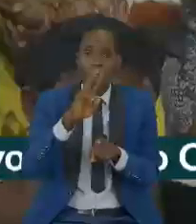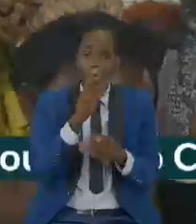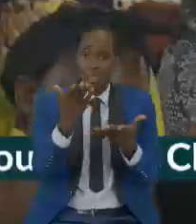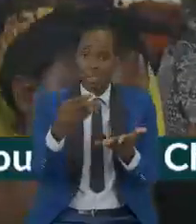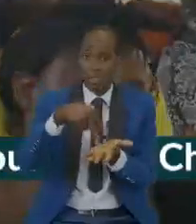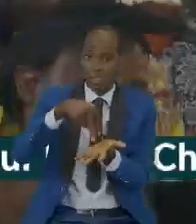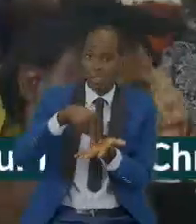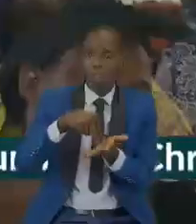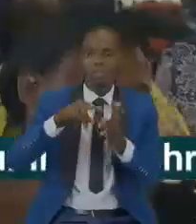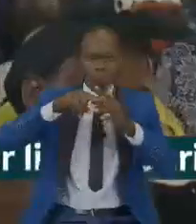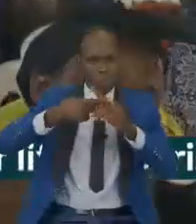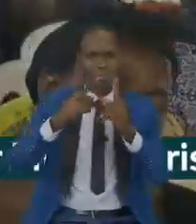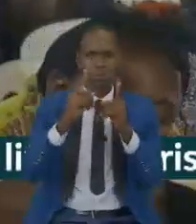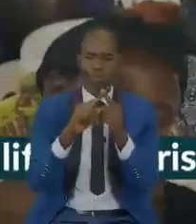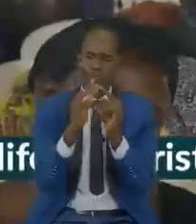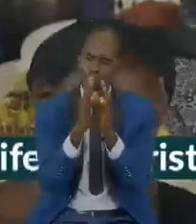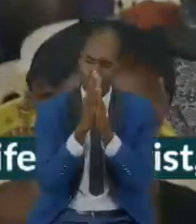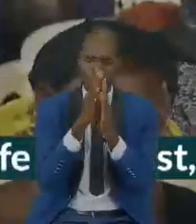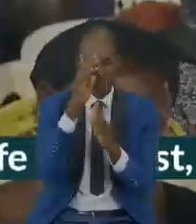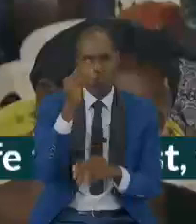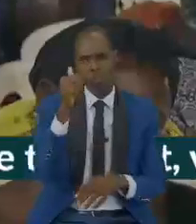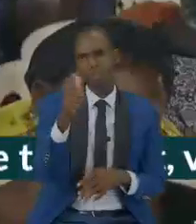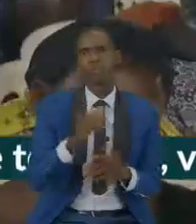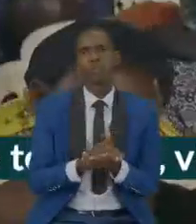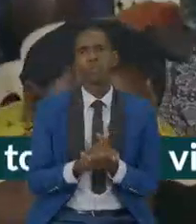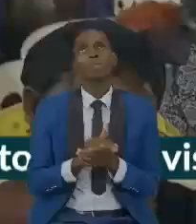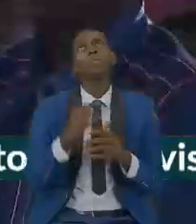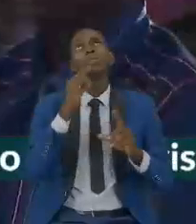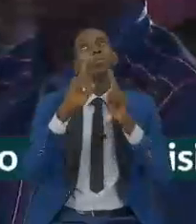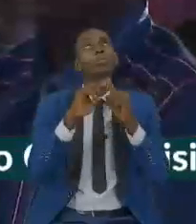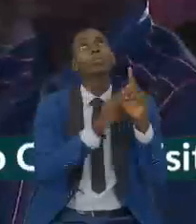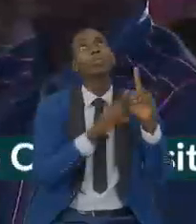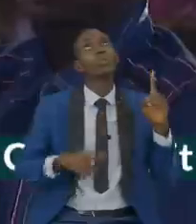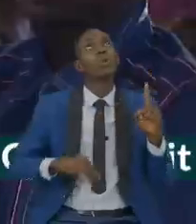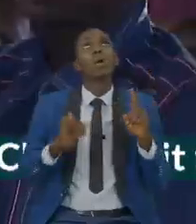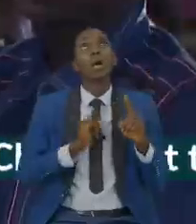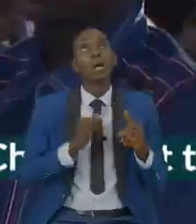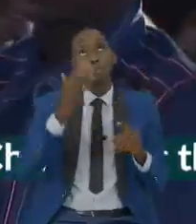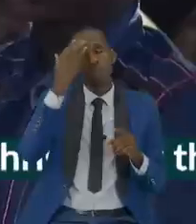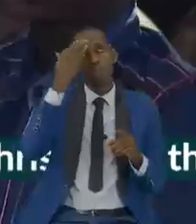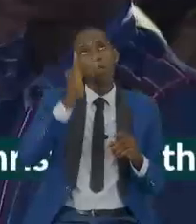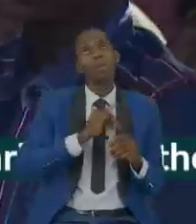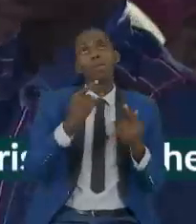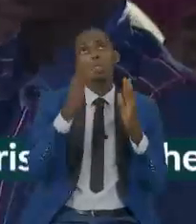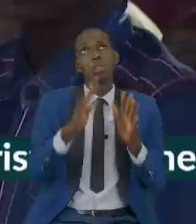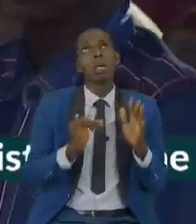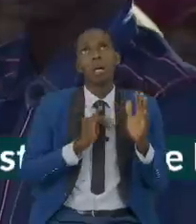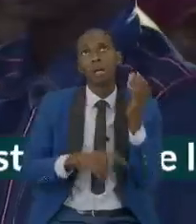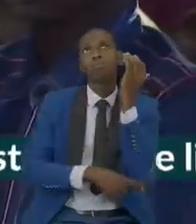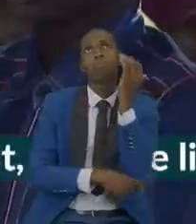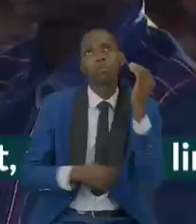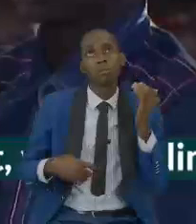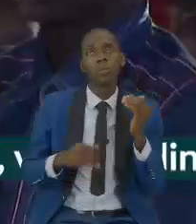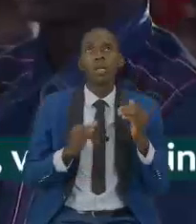do that thing again. I turn, I repent, and I come that you'll forgive me. I've